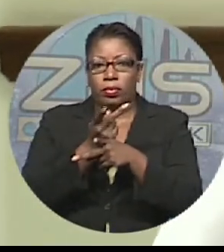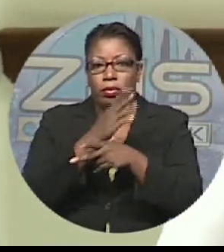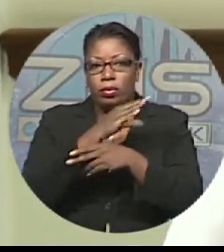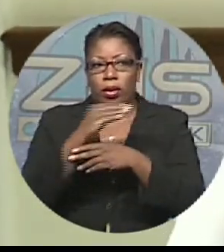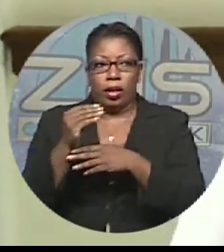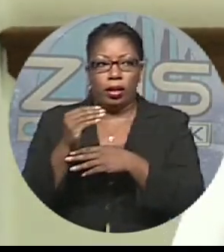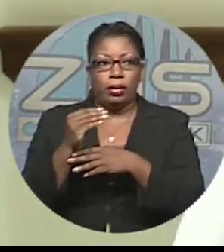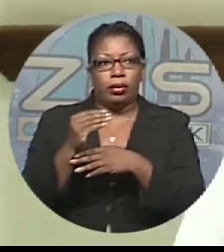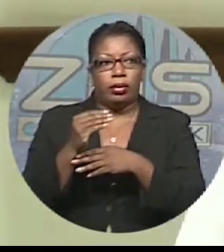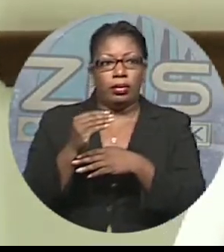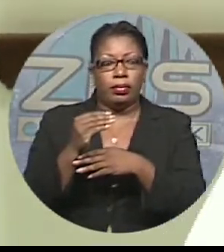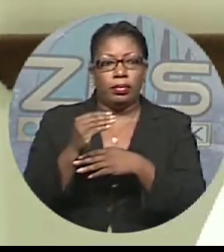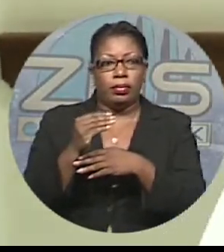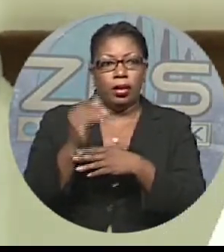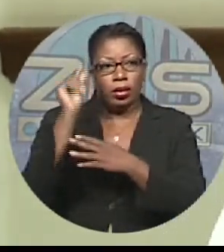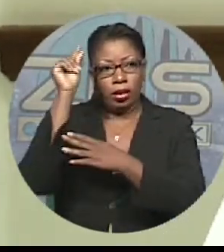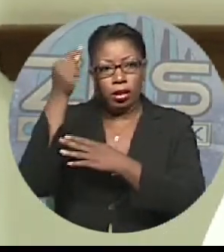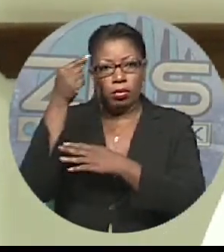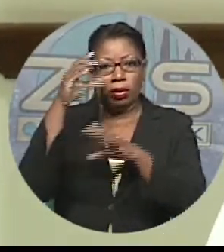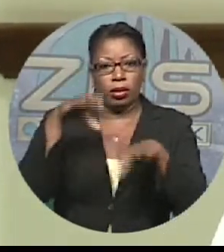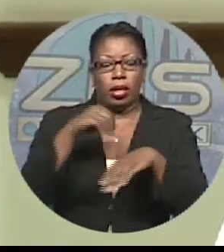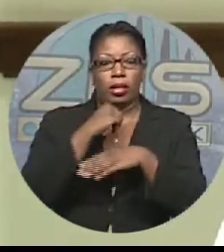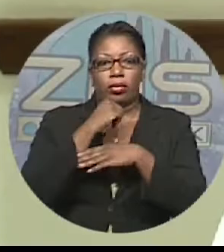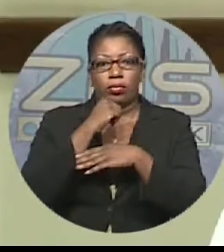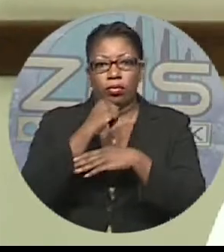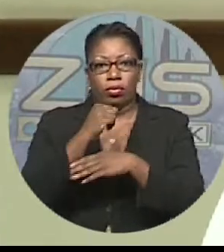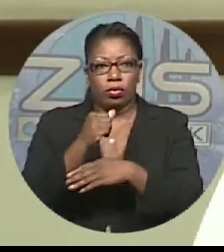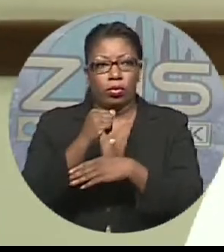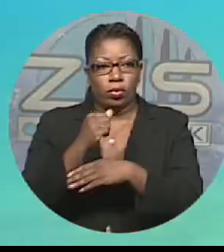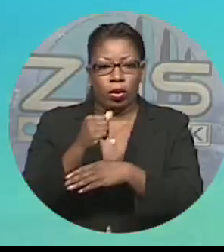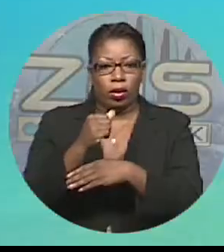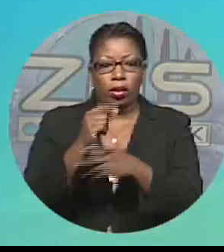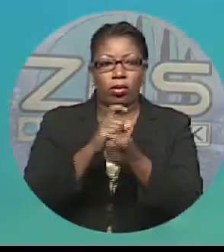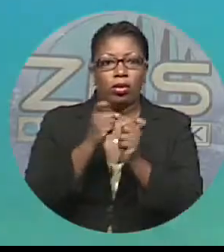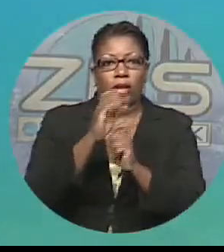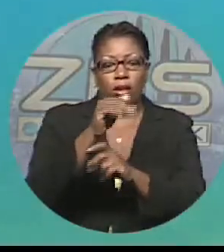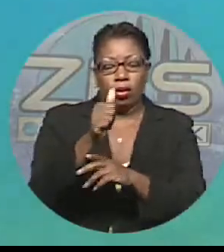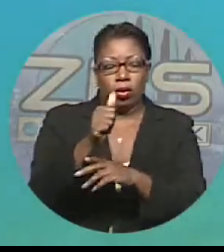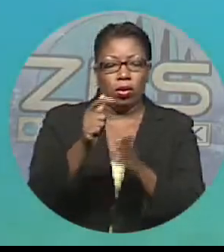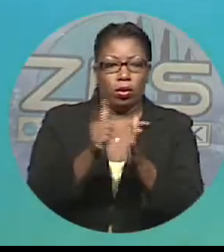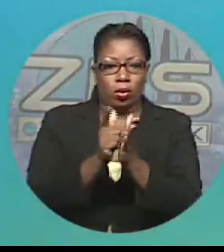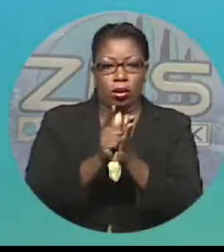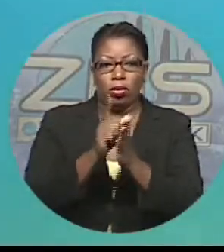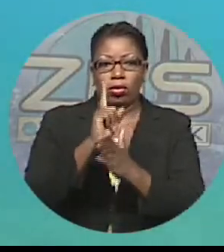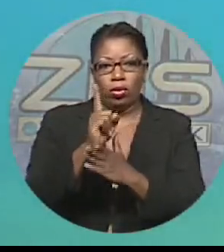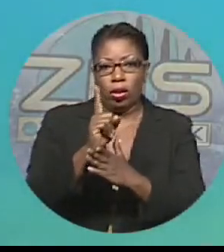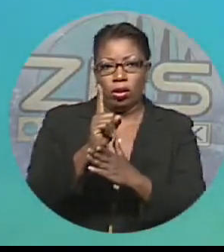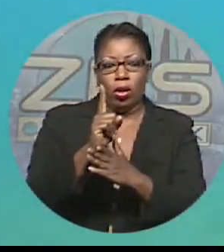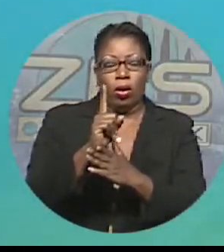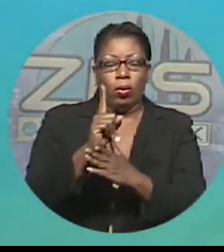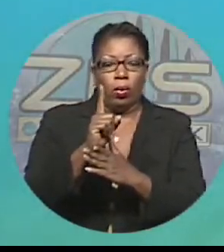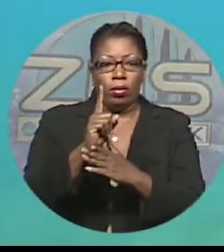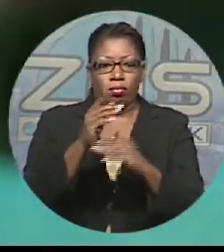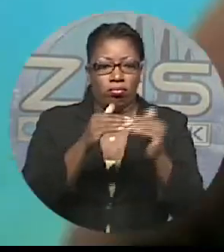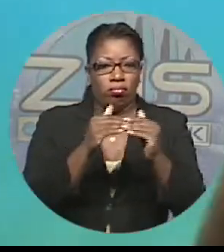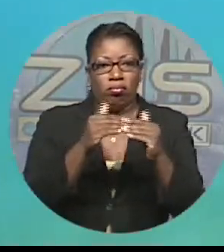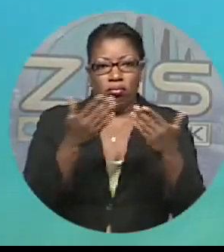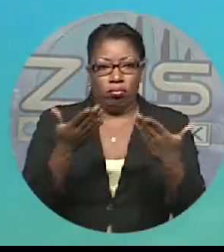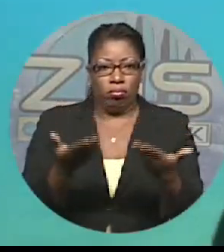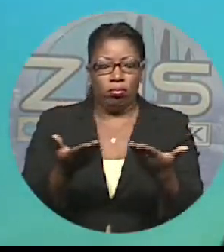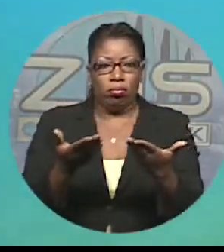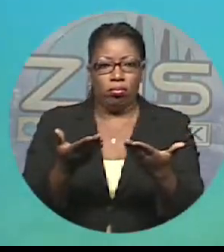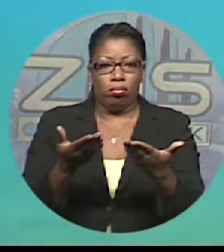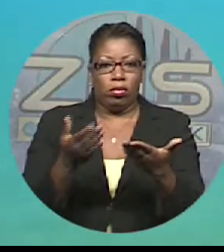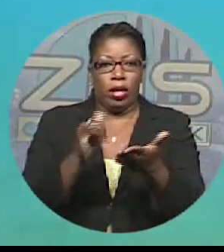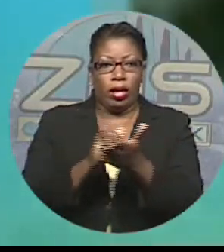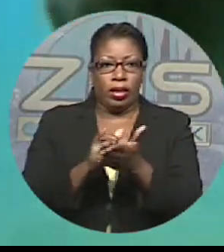and that the government cannot circumvent its own laws. There is not one facility in this country that